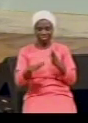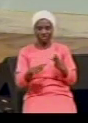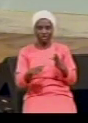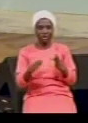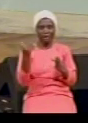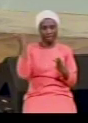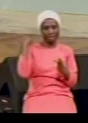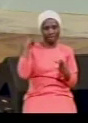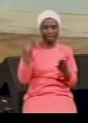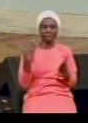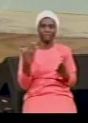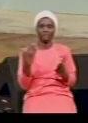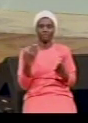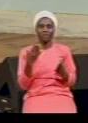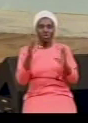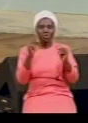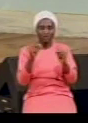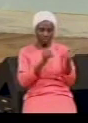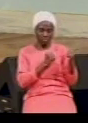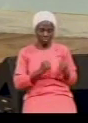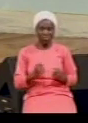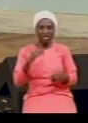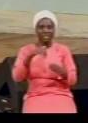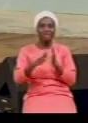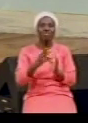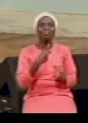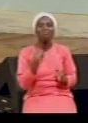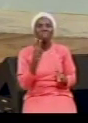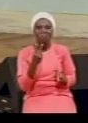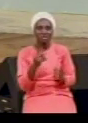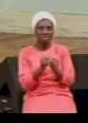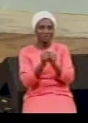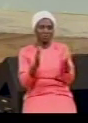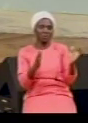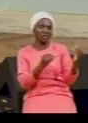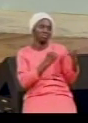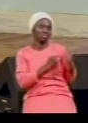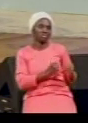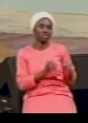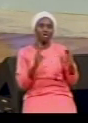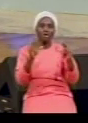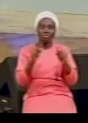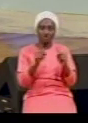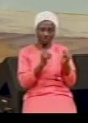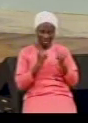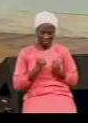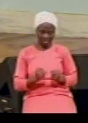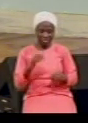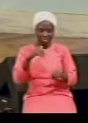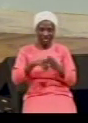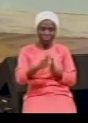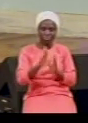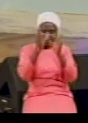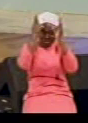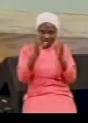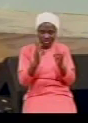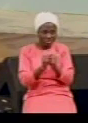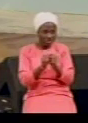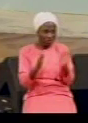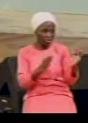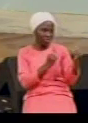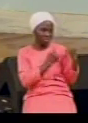There's no strength in your voice without courage. There's no strength in your decision without courage. We